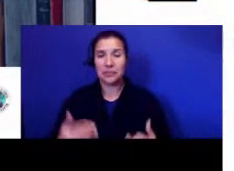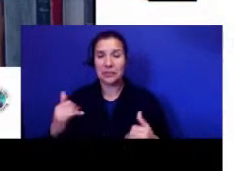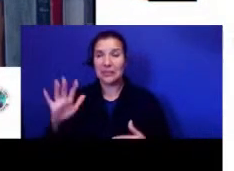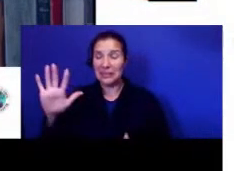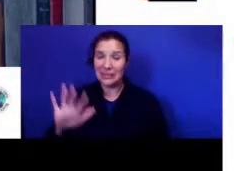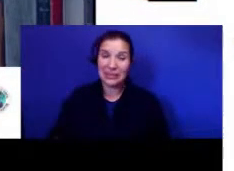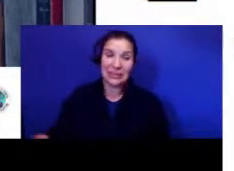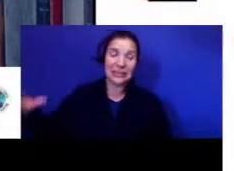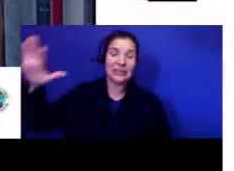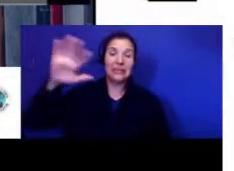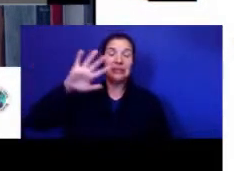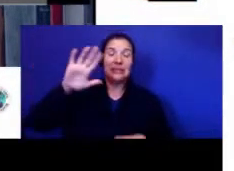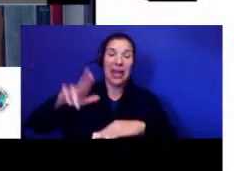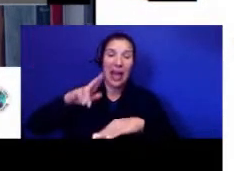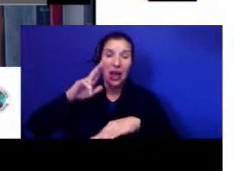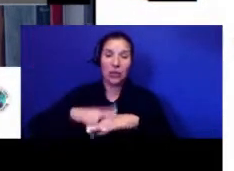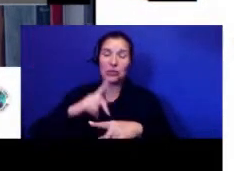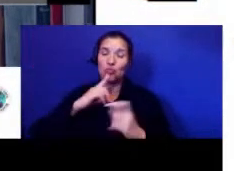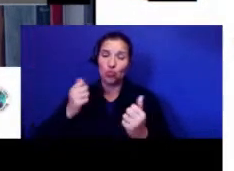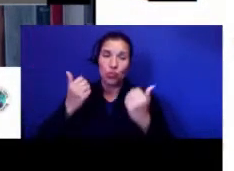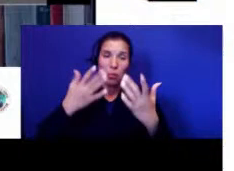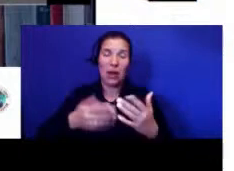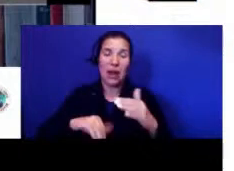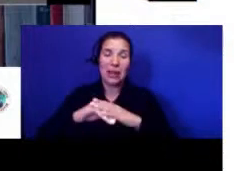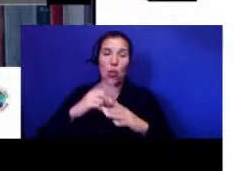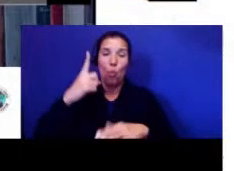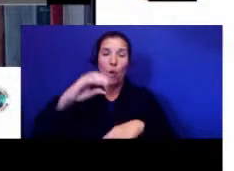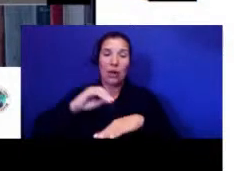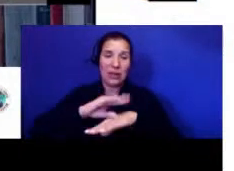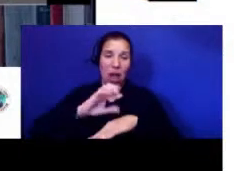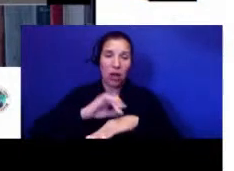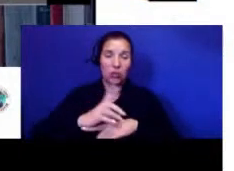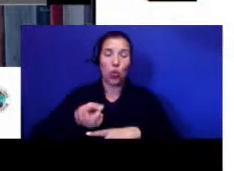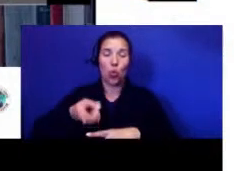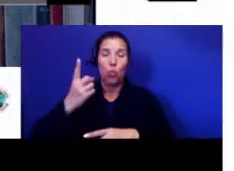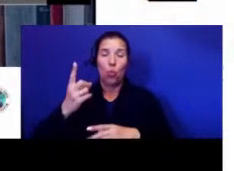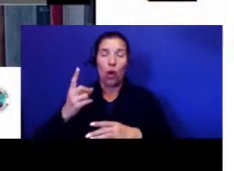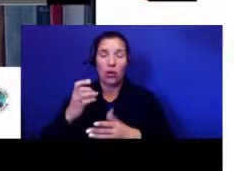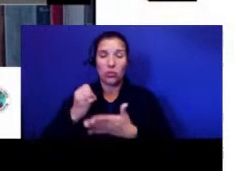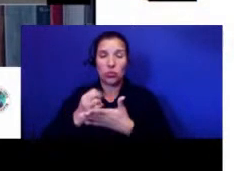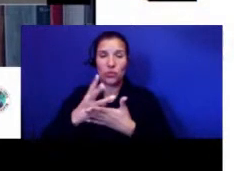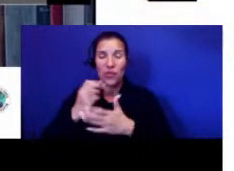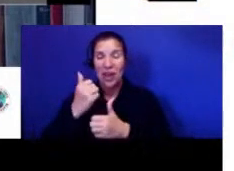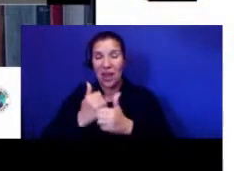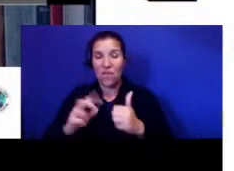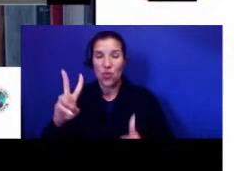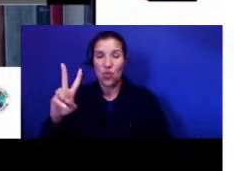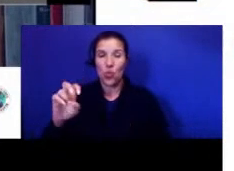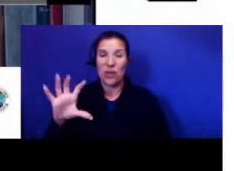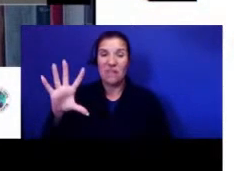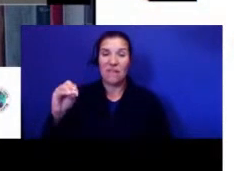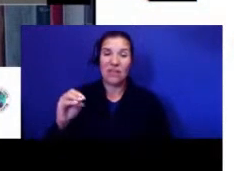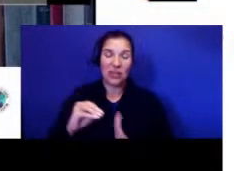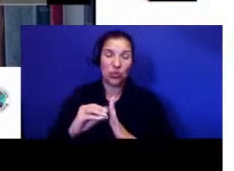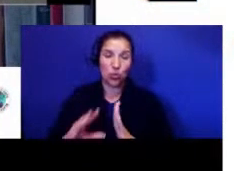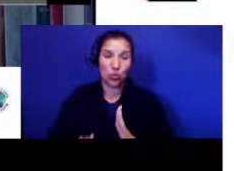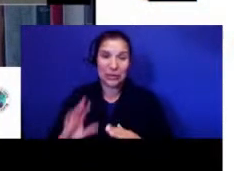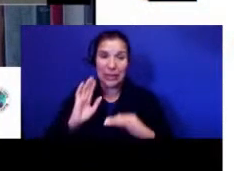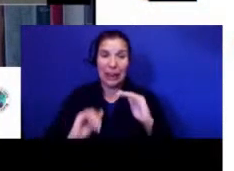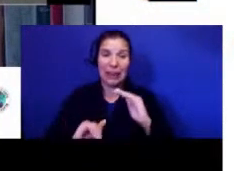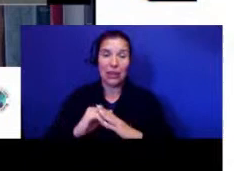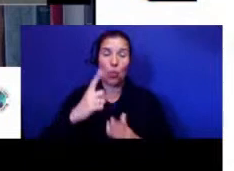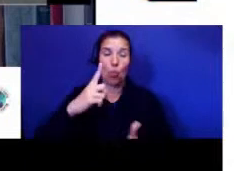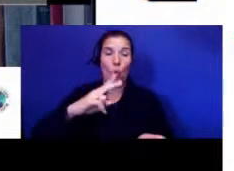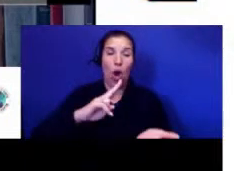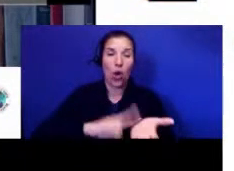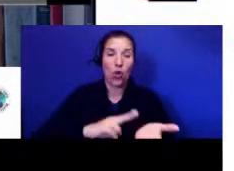Nationally, it's recommended that at least one counselor and one social worker for every 250 students, at least one nurse